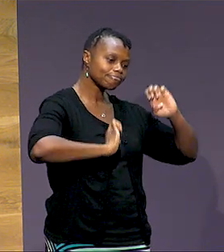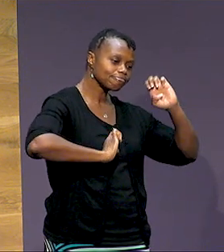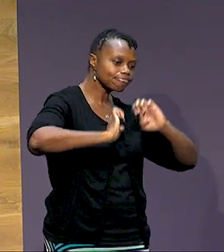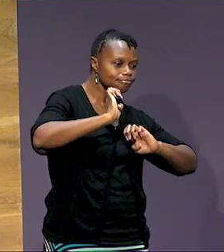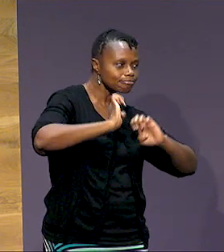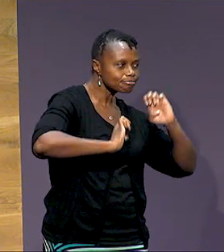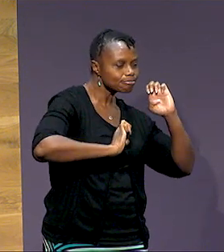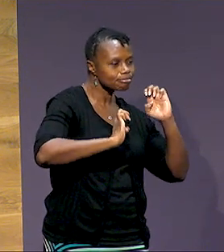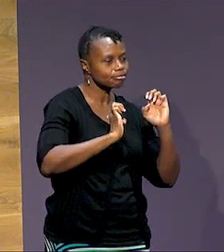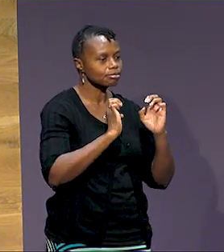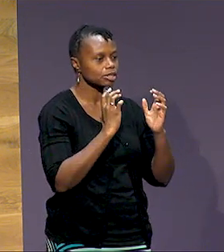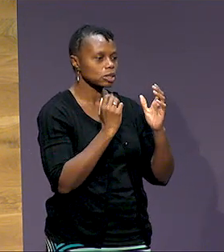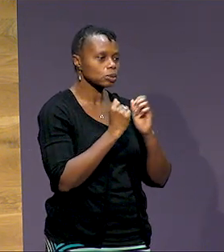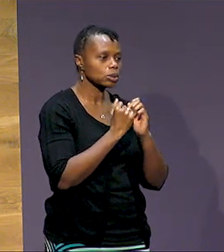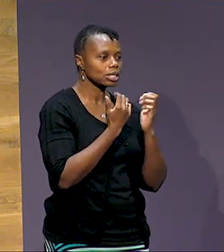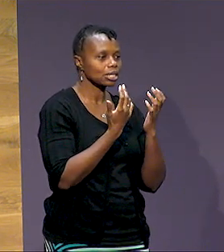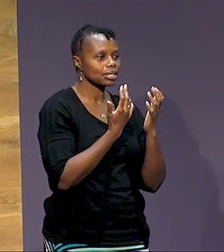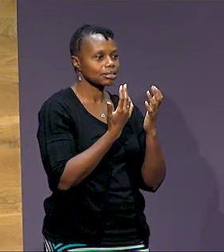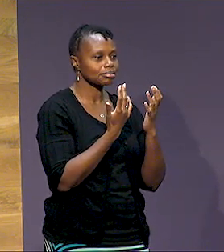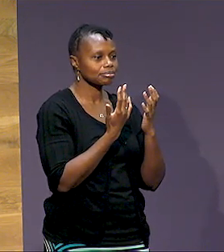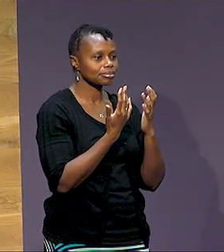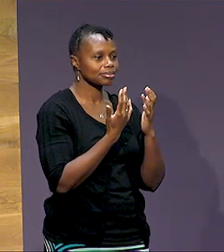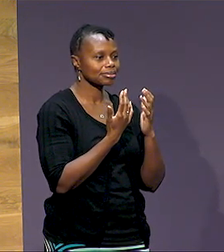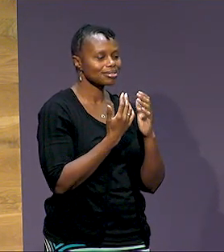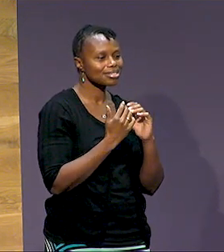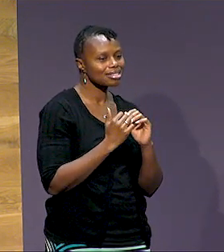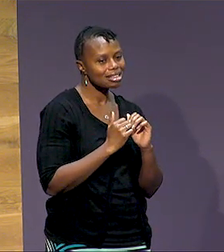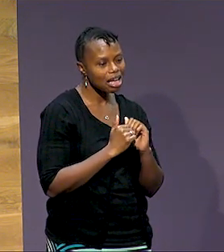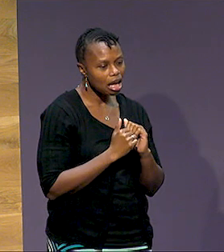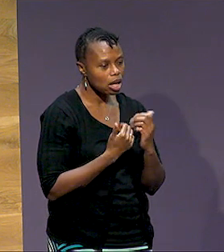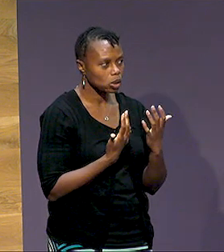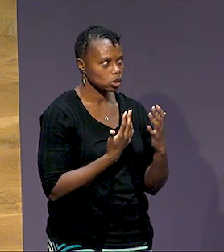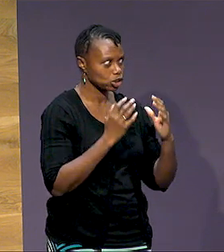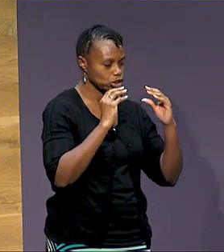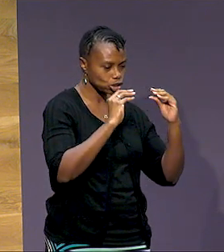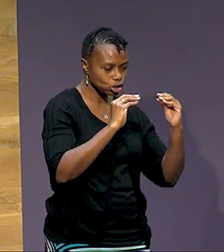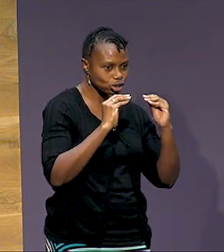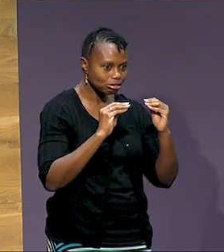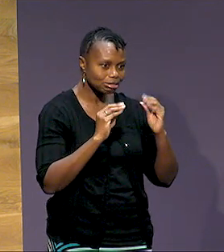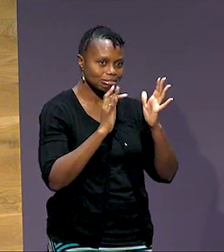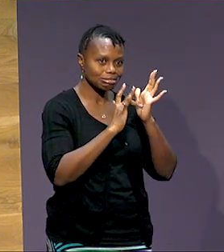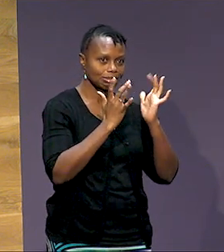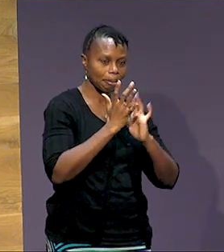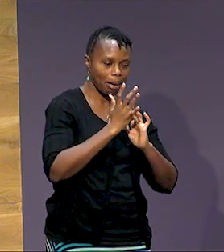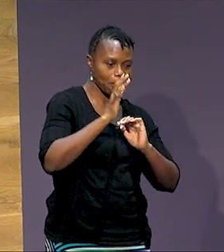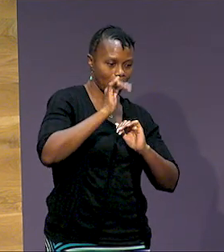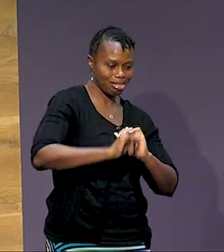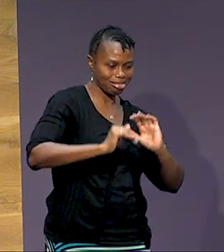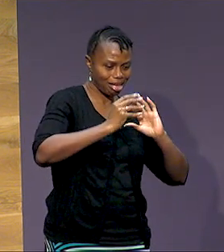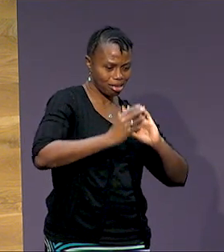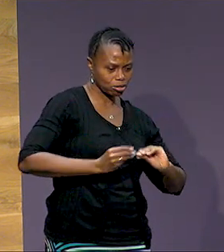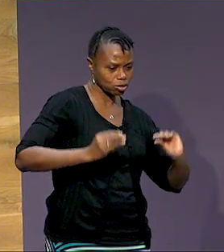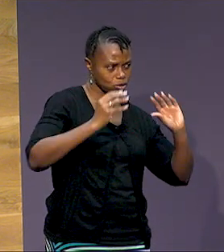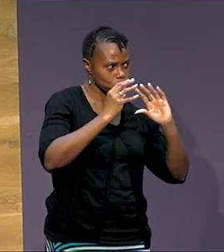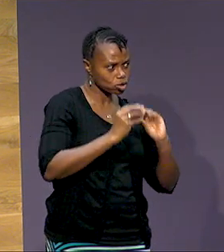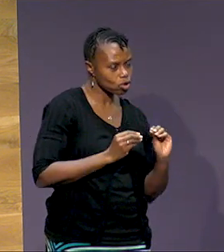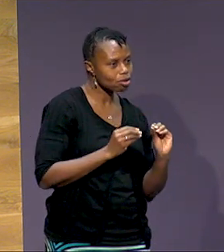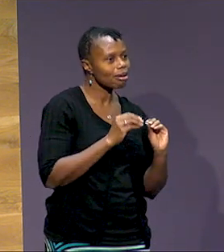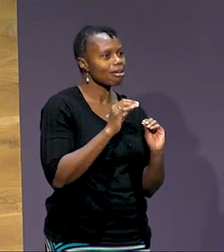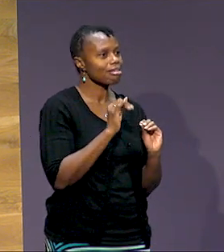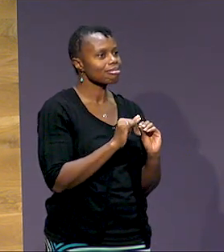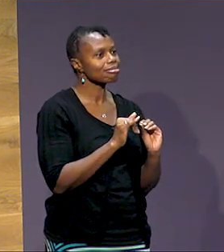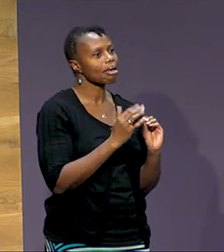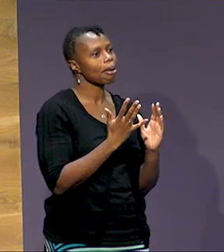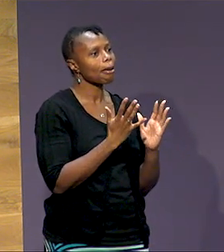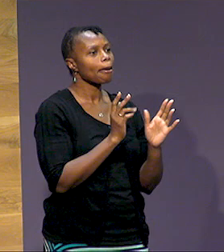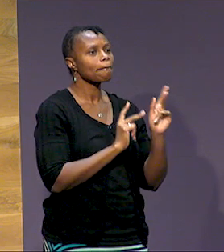to nail down how to teach the story of the Bible in a way that allows the people who are interacting